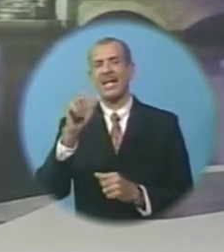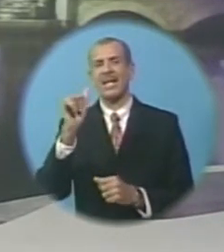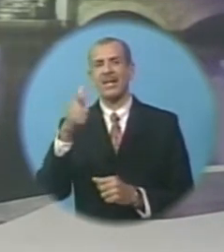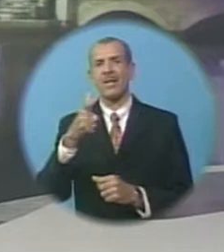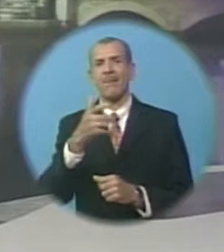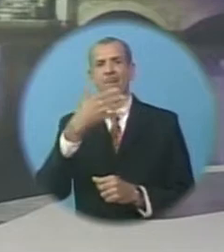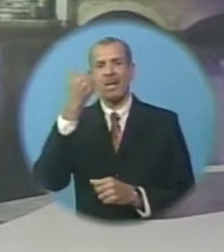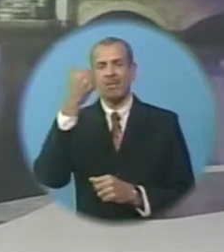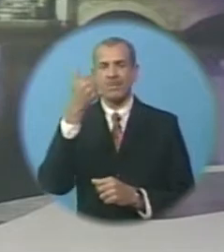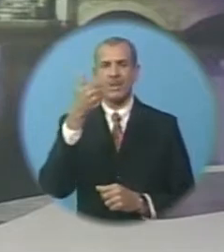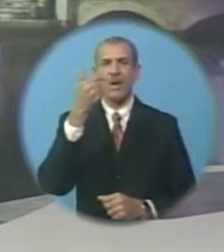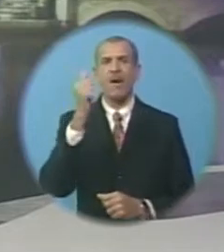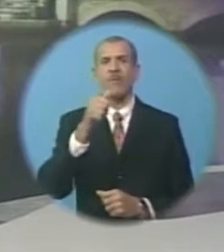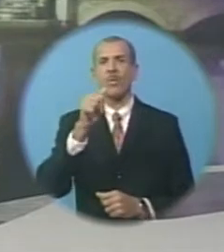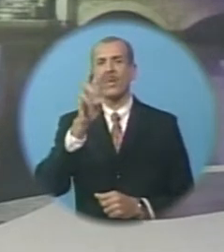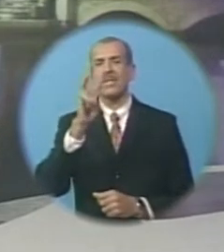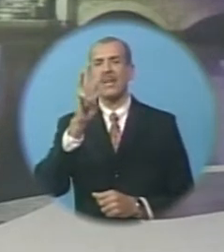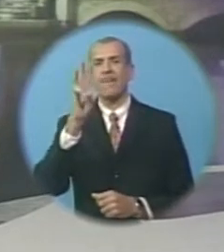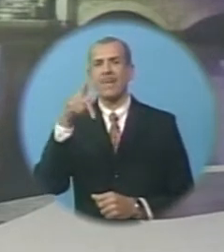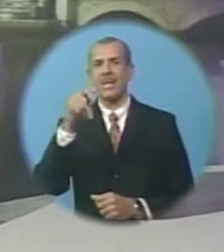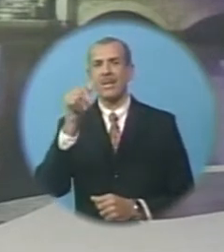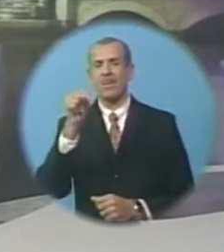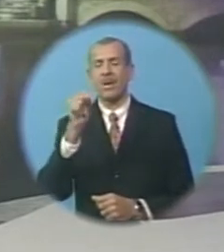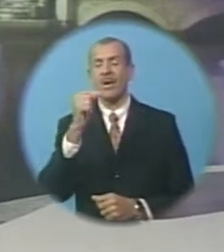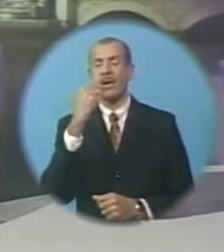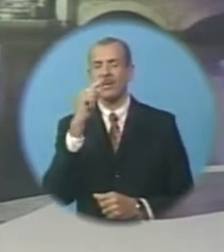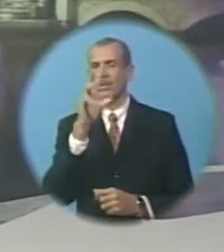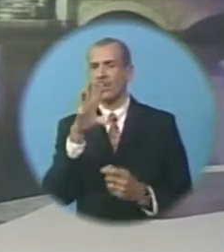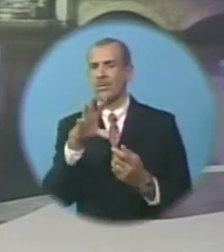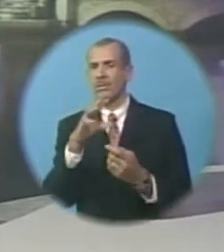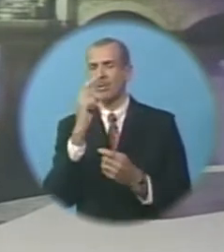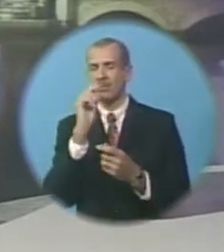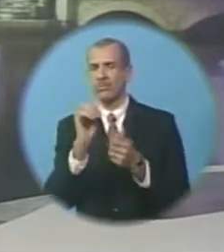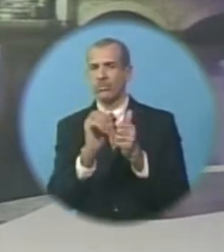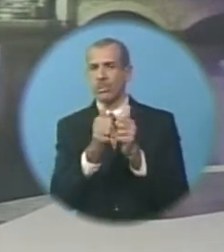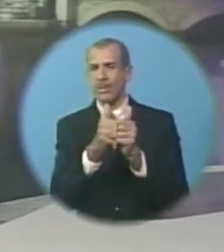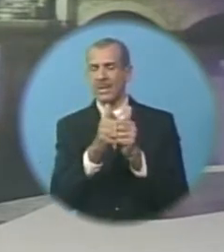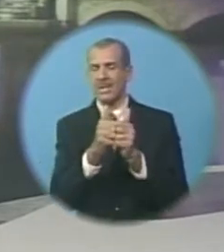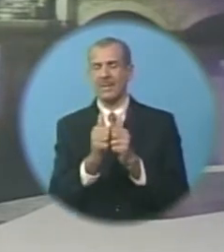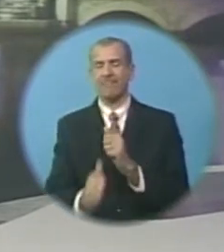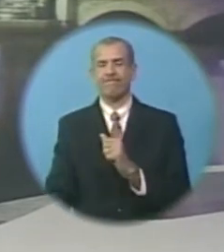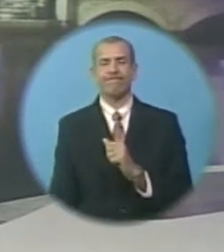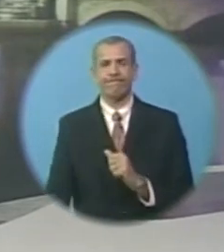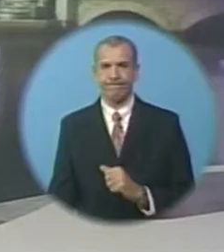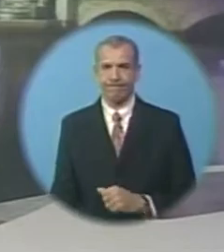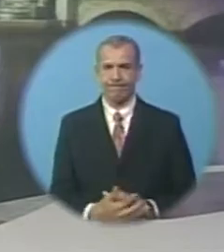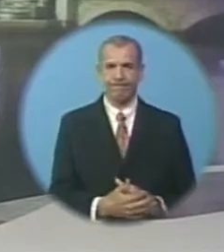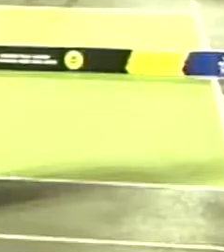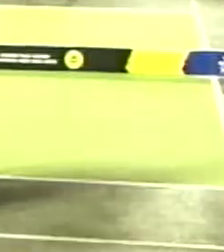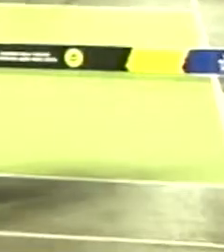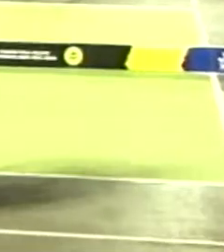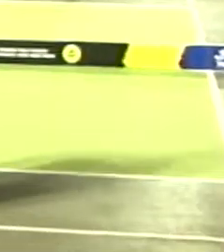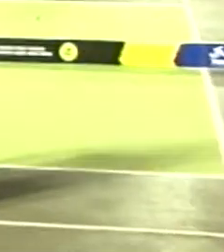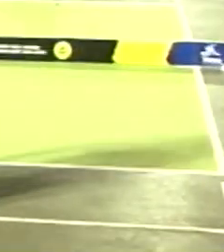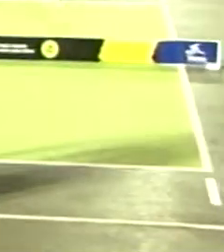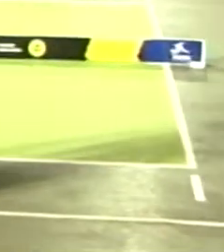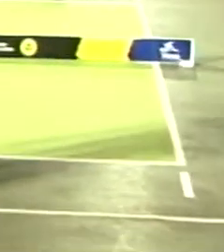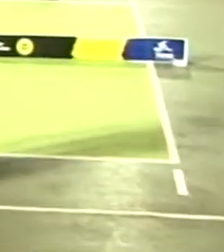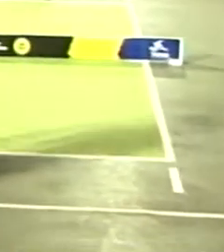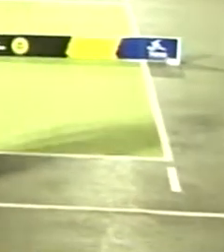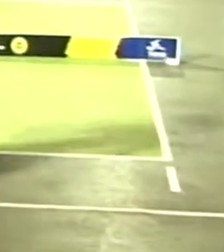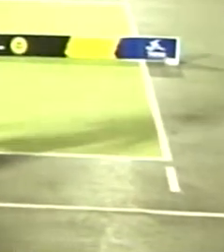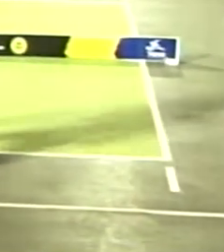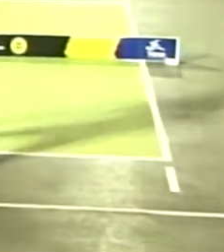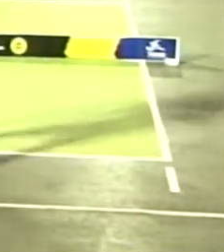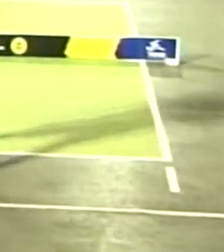of Winston Padmore. Here's a look at that game along with some of the early matchups. Round of 32, Monarchs